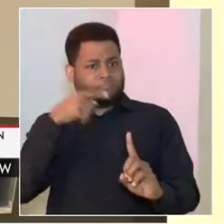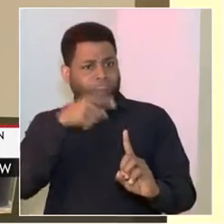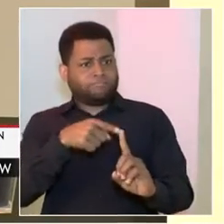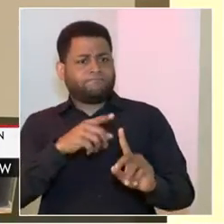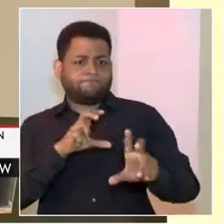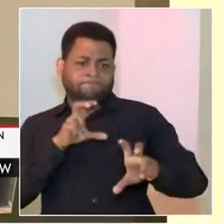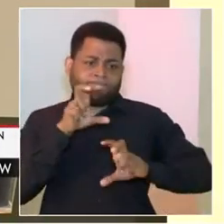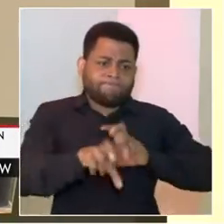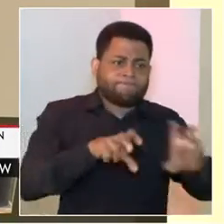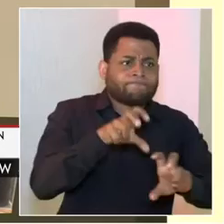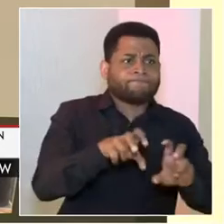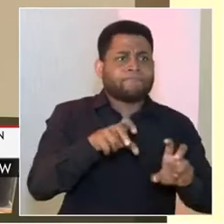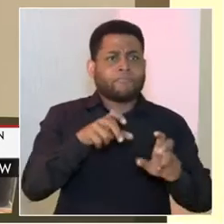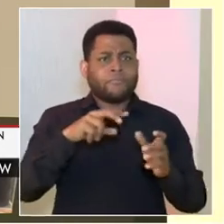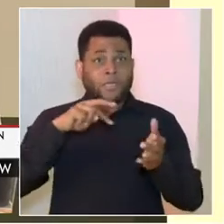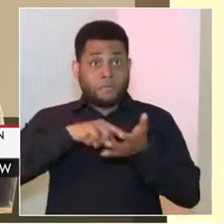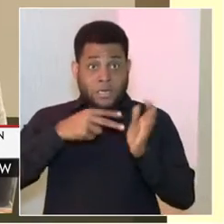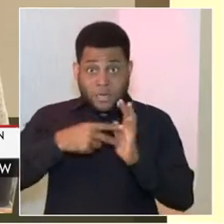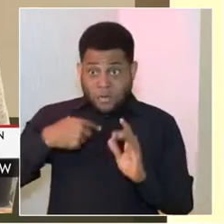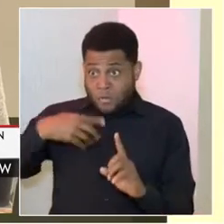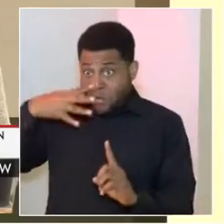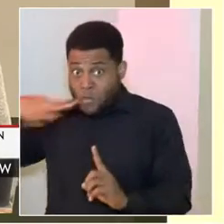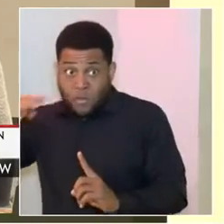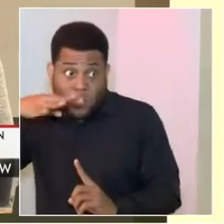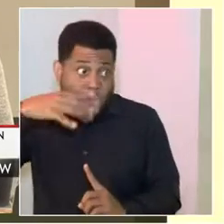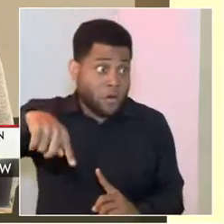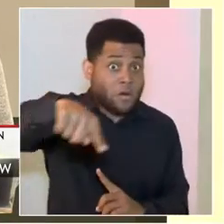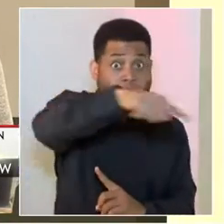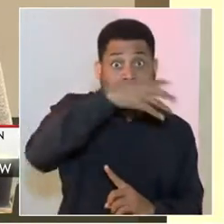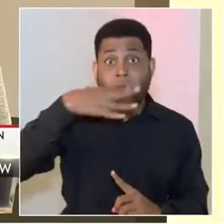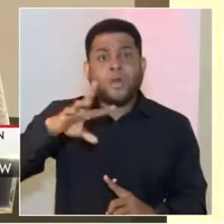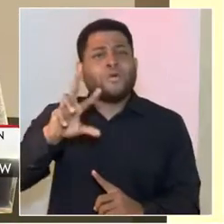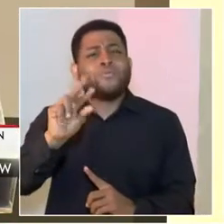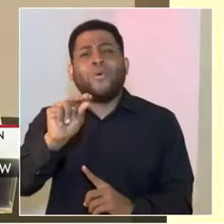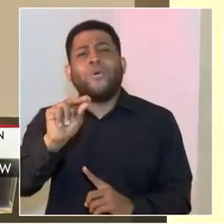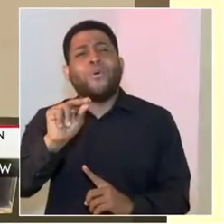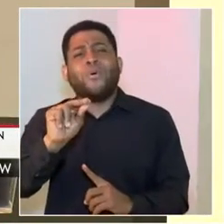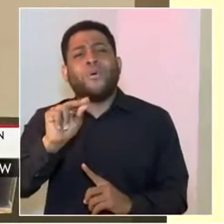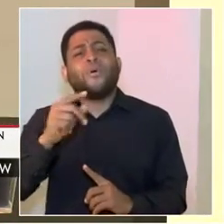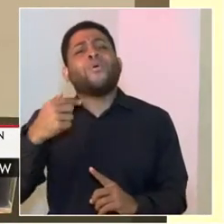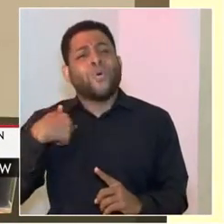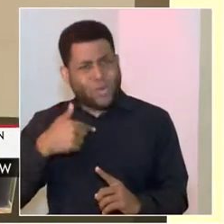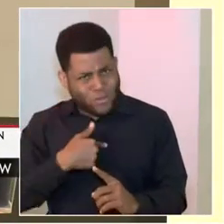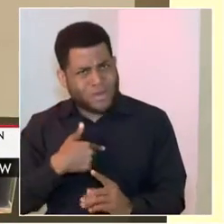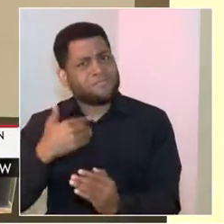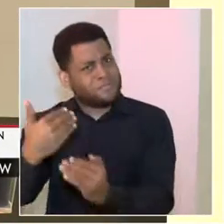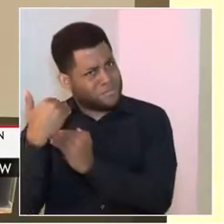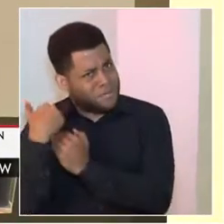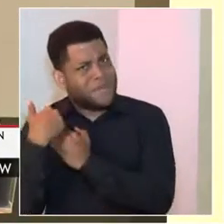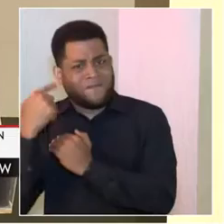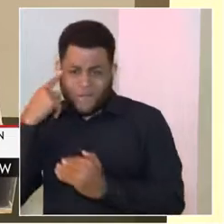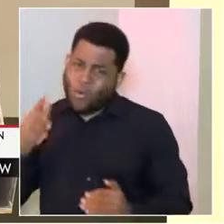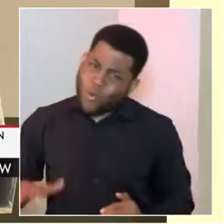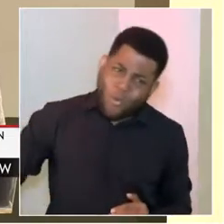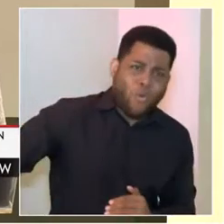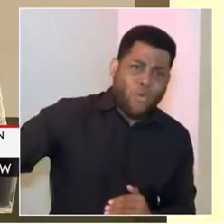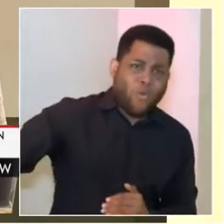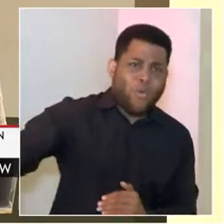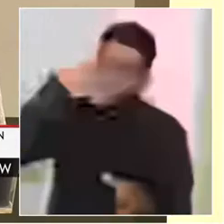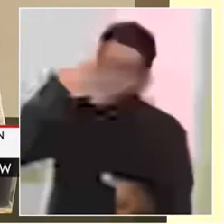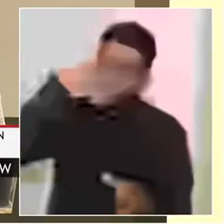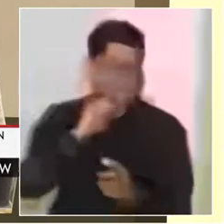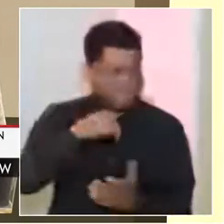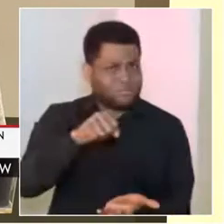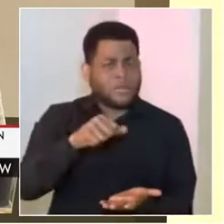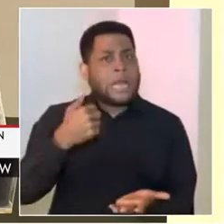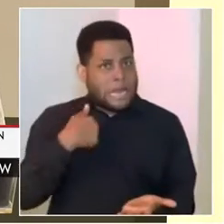The truth is, we have to do it all. And in a city like Washington, D.C., we can do it